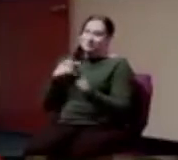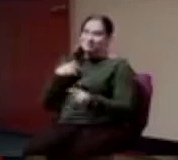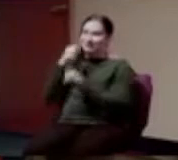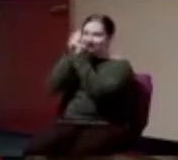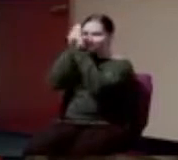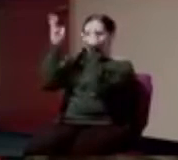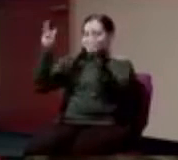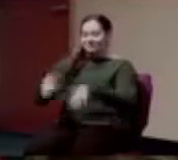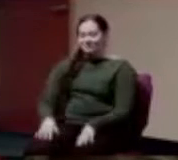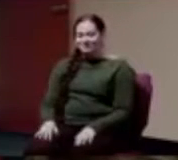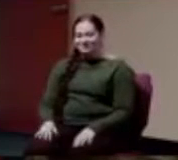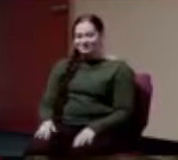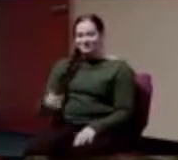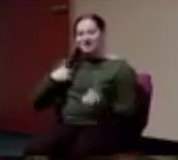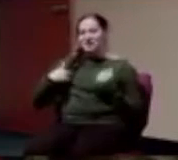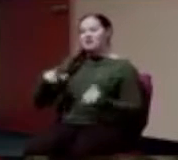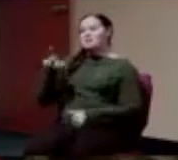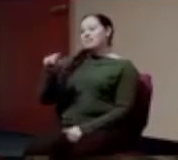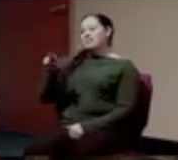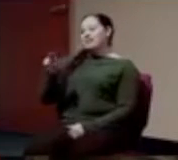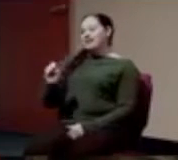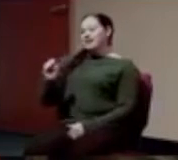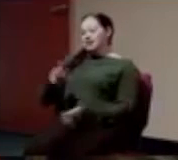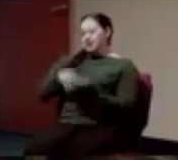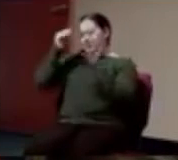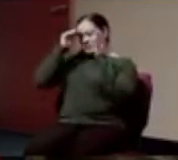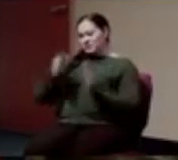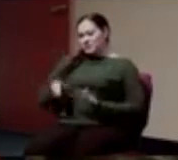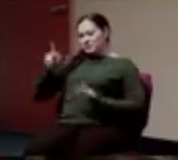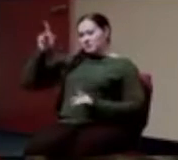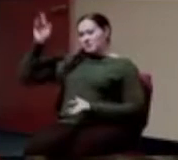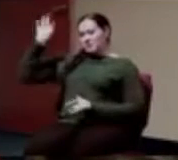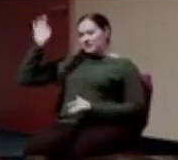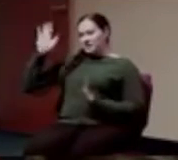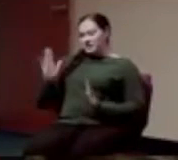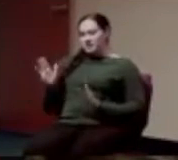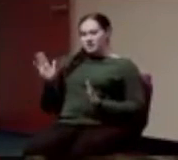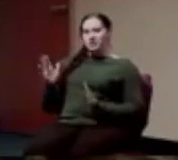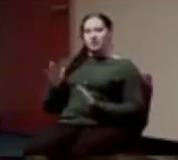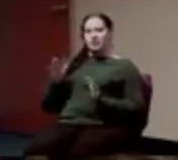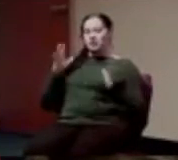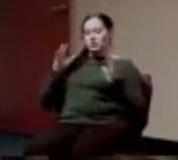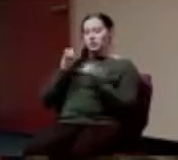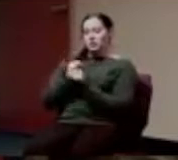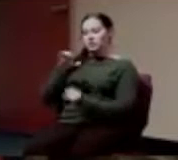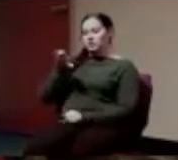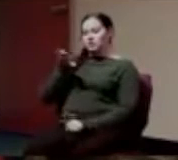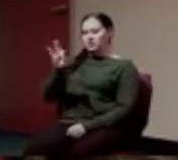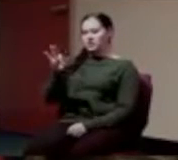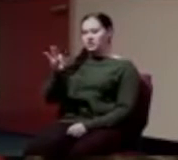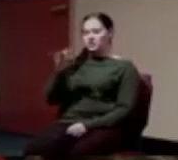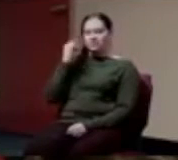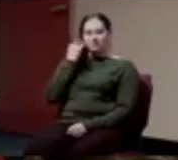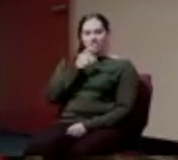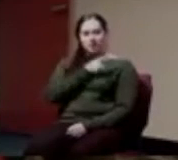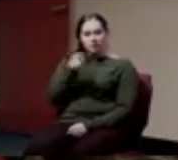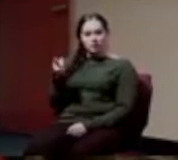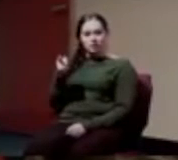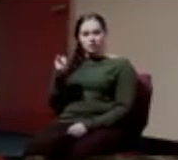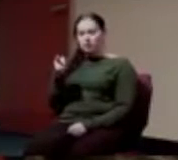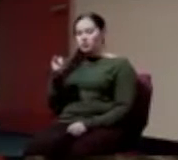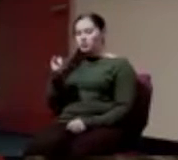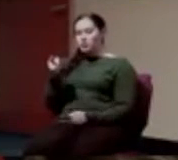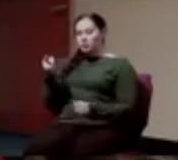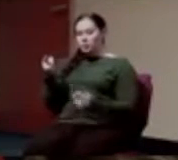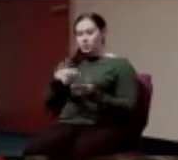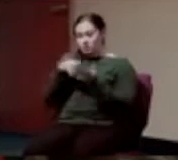Hey, I am Lane. I'm the student pastor here at Christian Fellowship of the Forge is the little name of our group. So if you're a student in here, you've never been back there on Wednesday